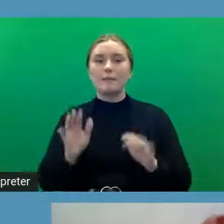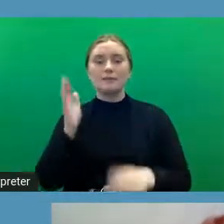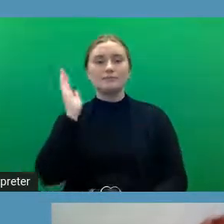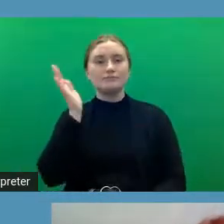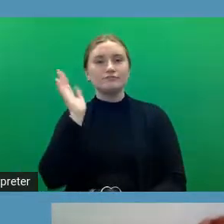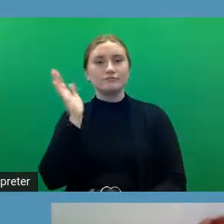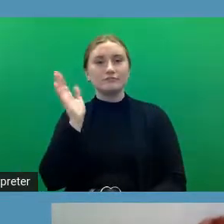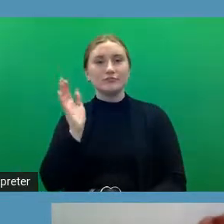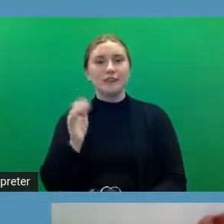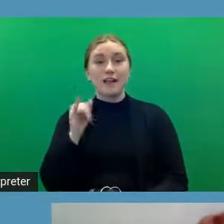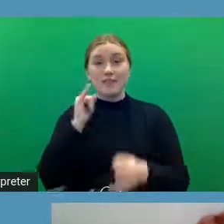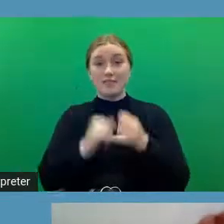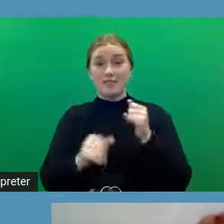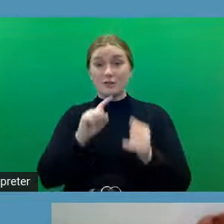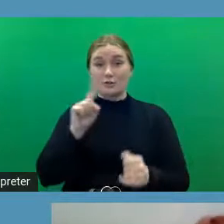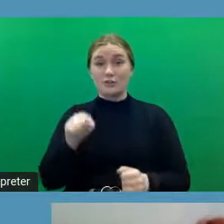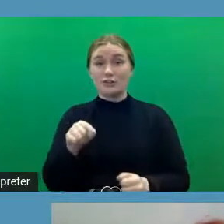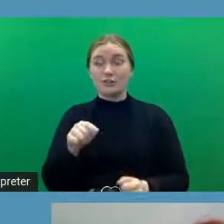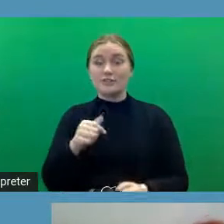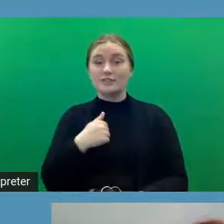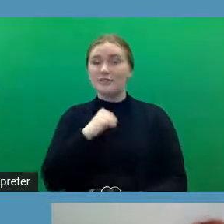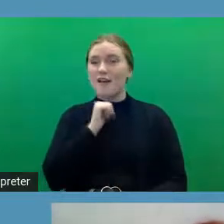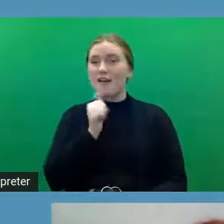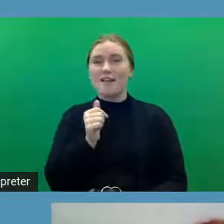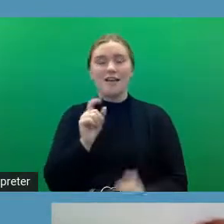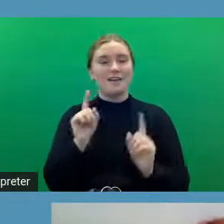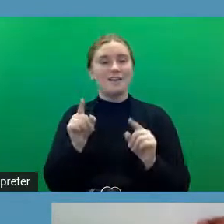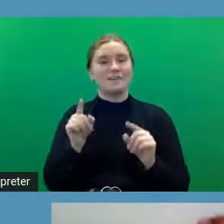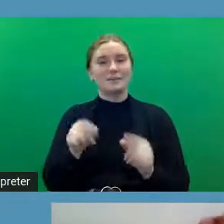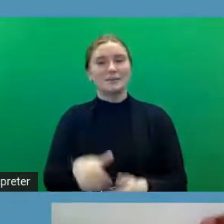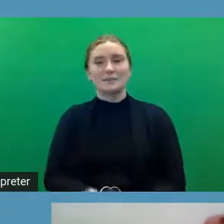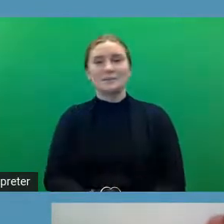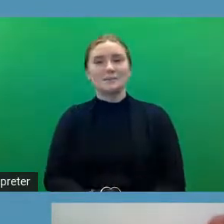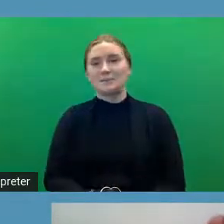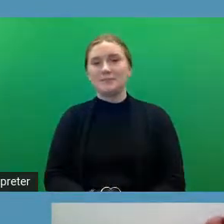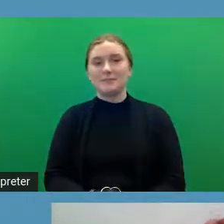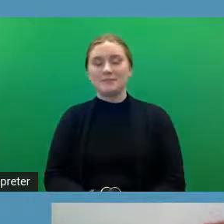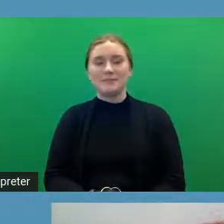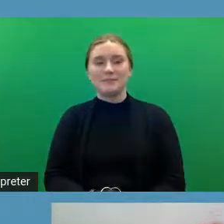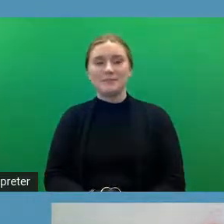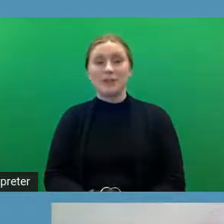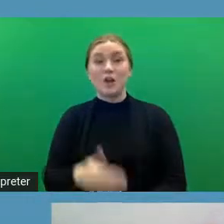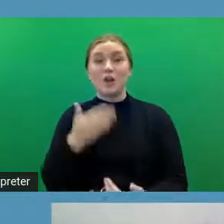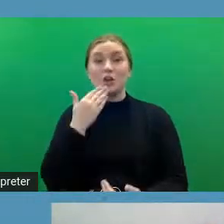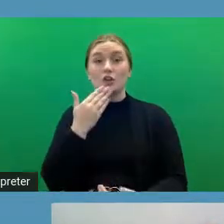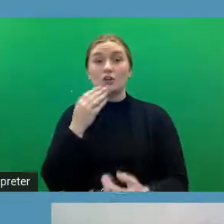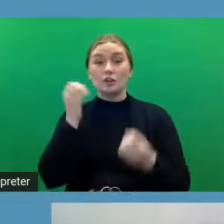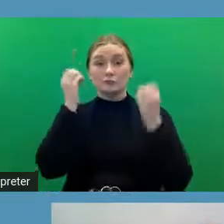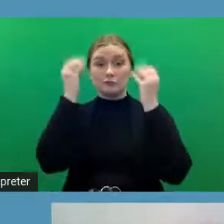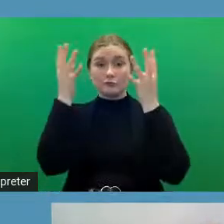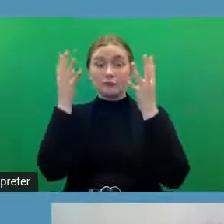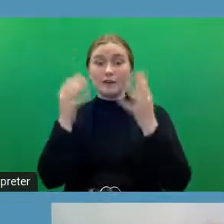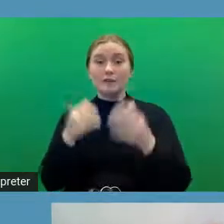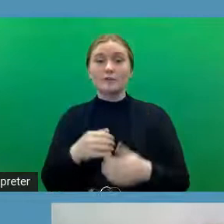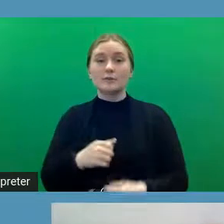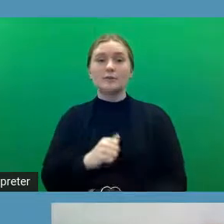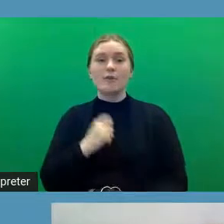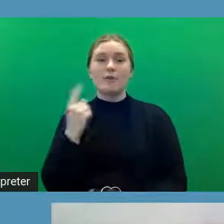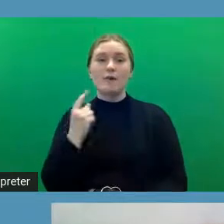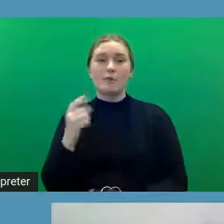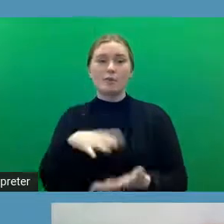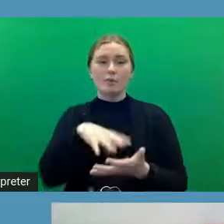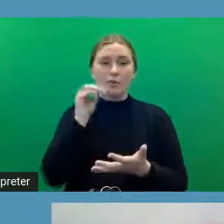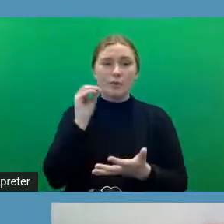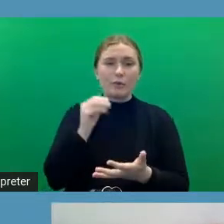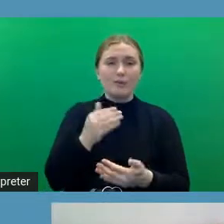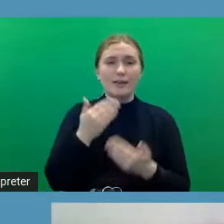that last question, even though I do run conferences, but it's good information for all of us here. We're always learning. I